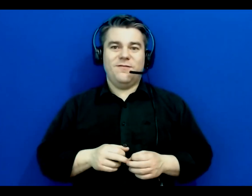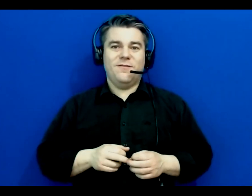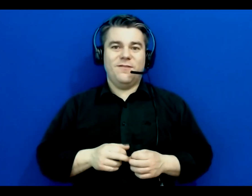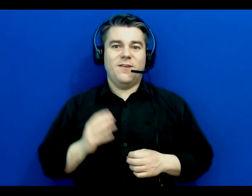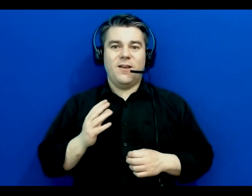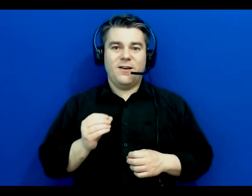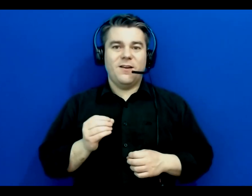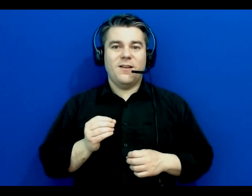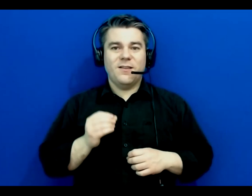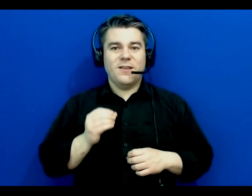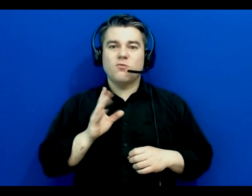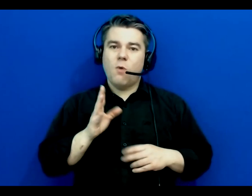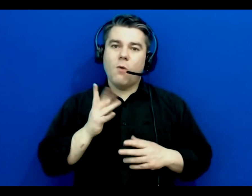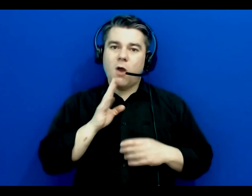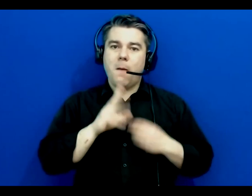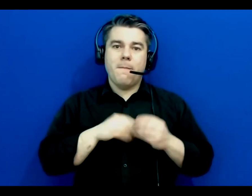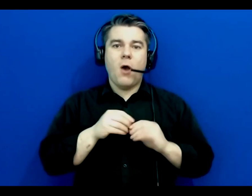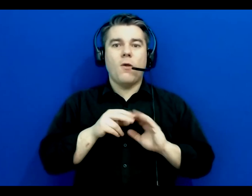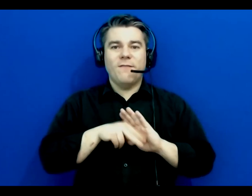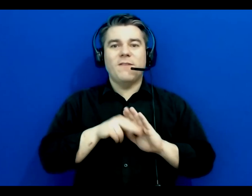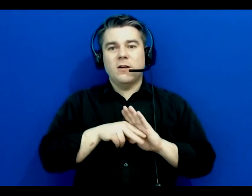And that's why we're talking about the video.